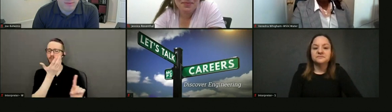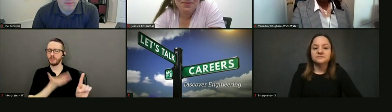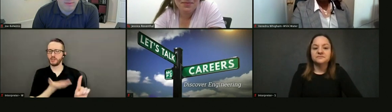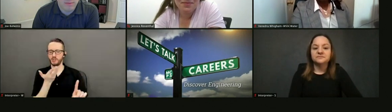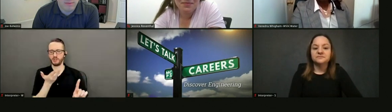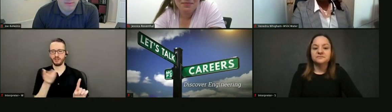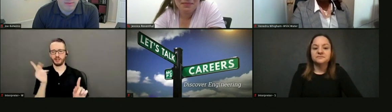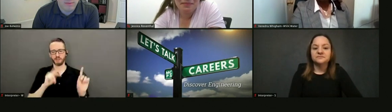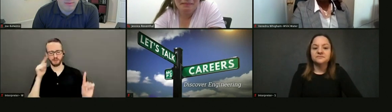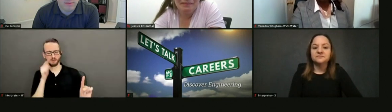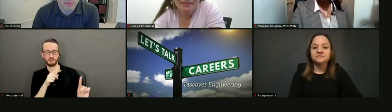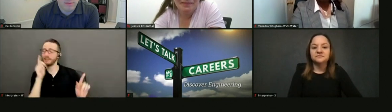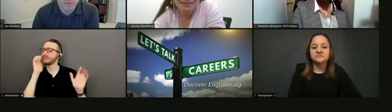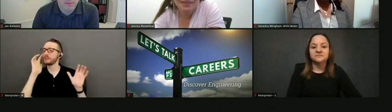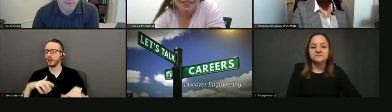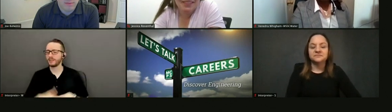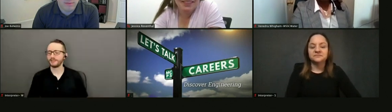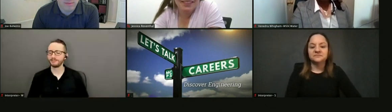would be surprised to know.